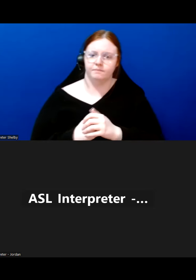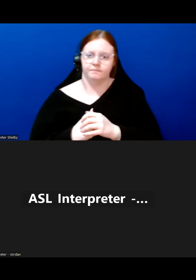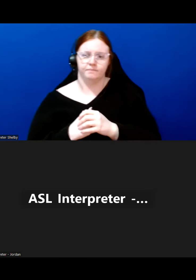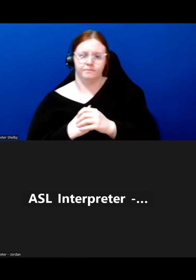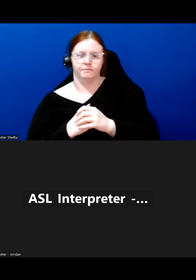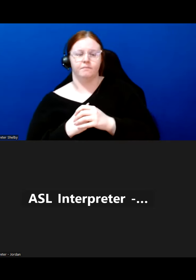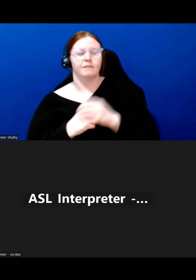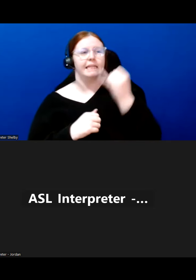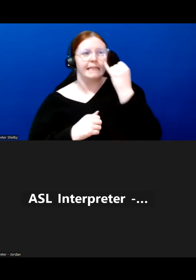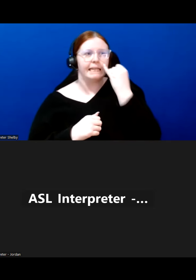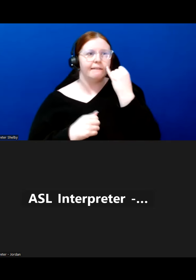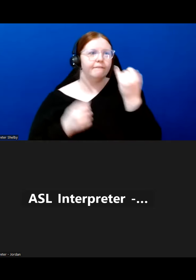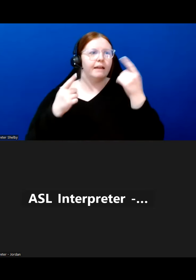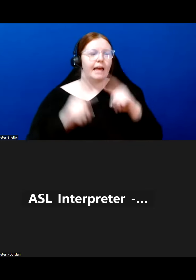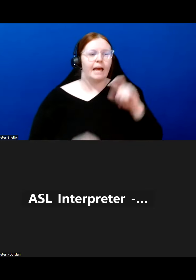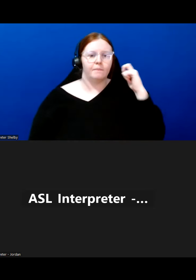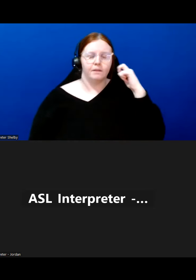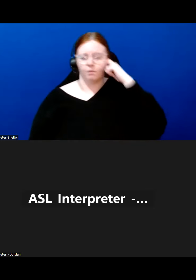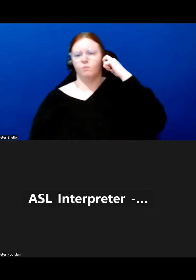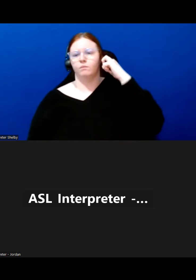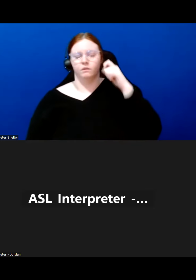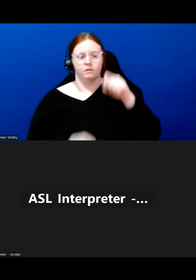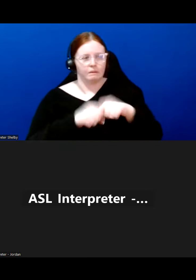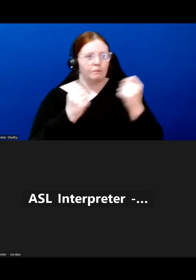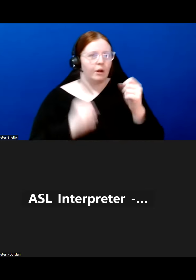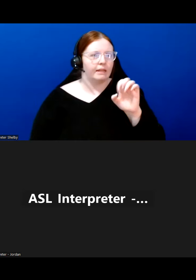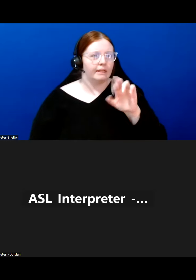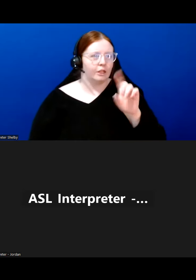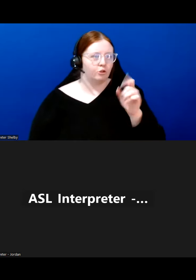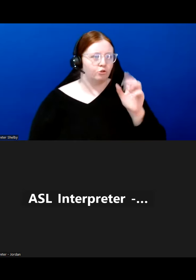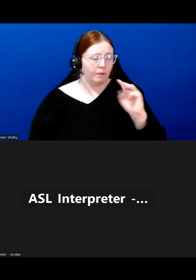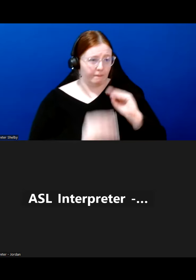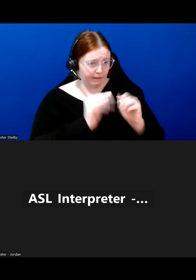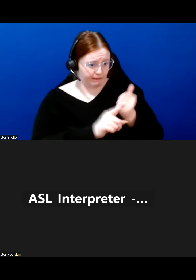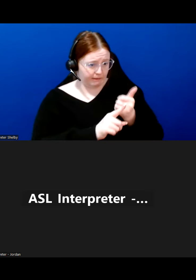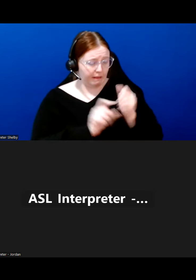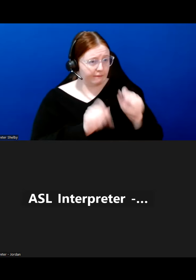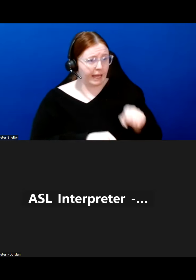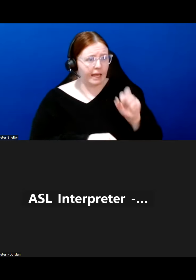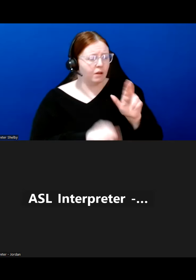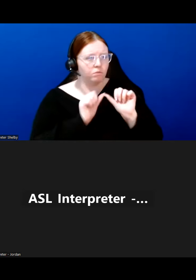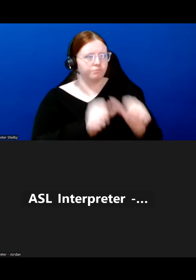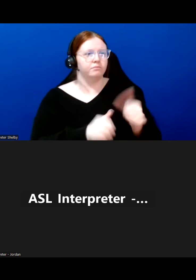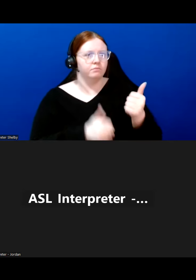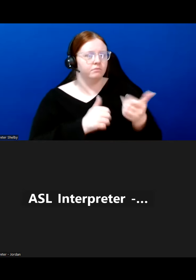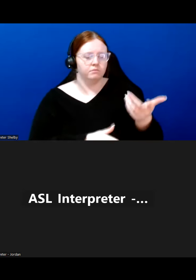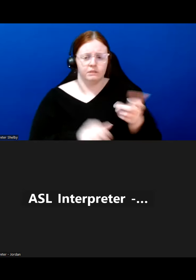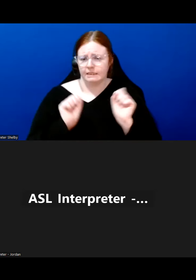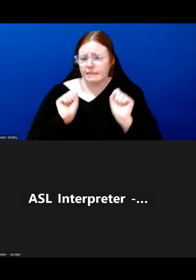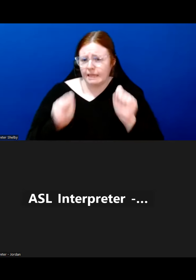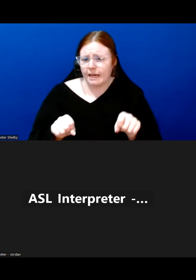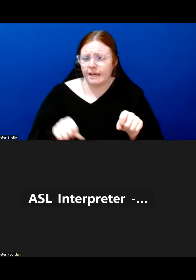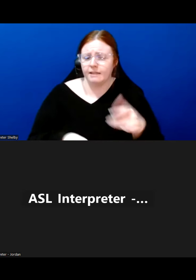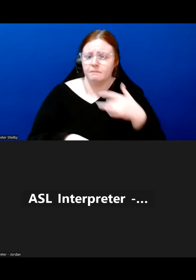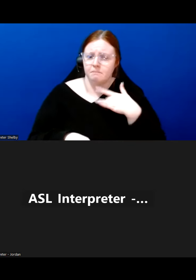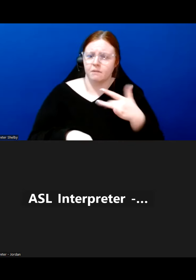you do perforate the eardrum, can that repair itself? Typically, yeah, it may take a little while,